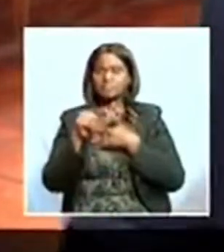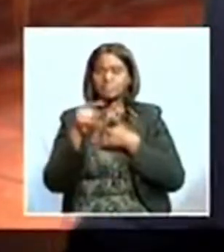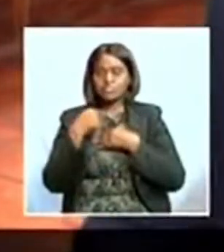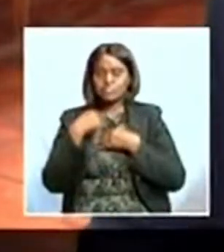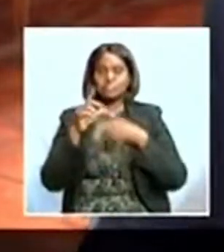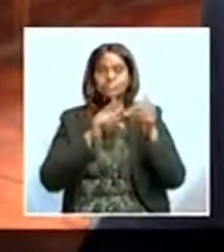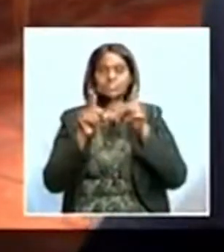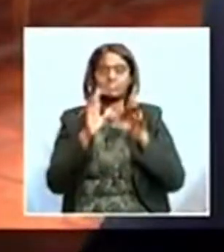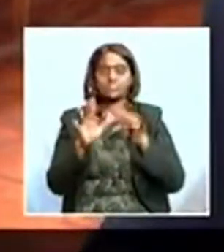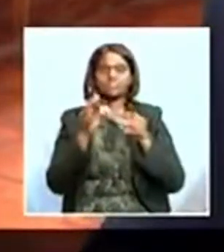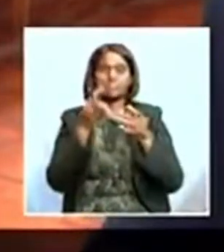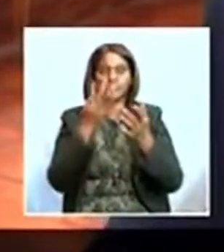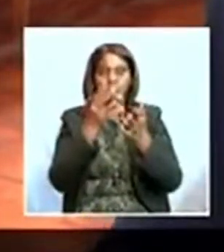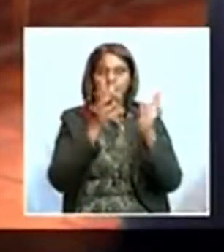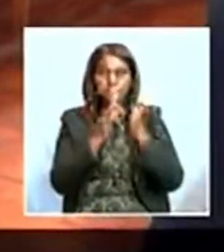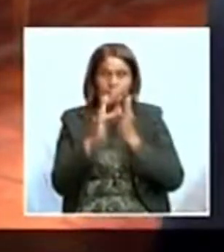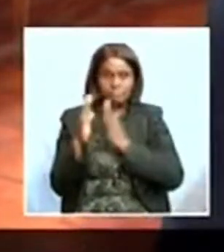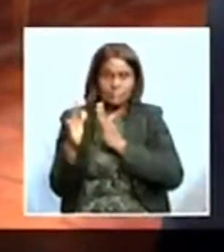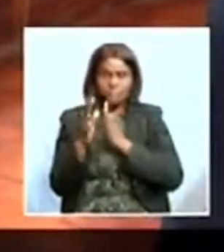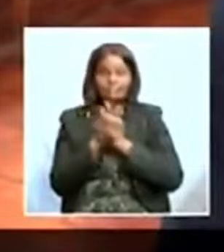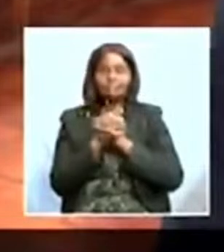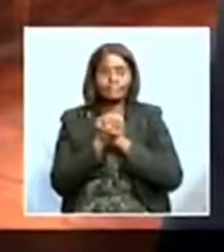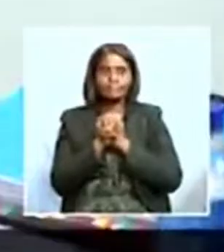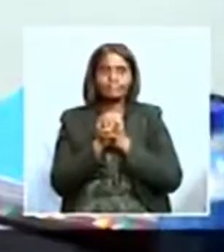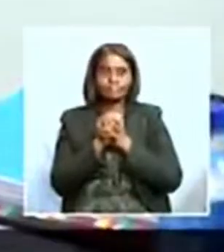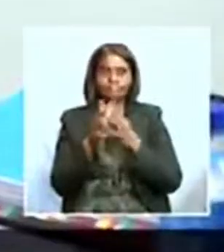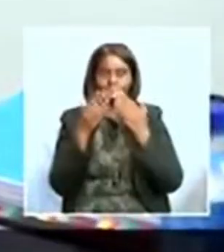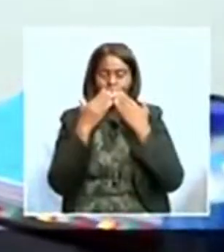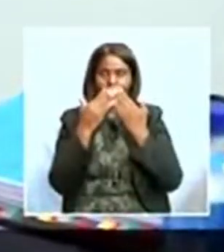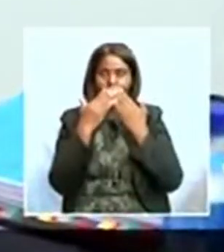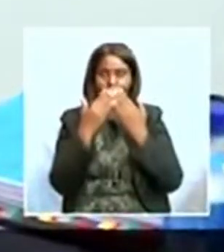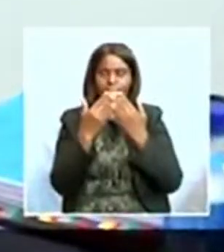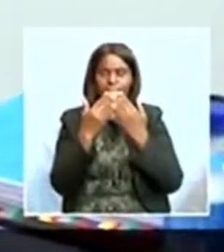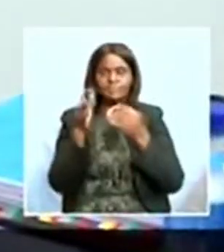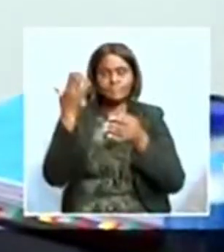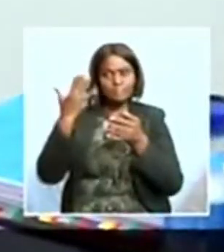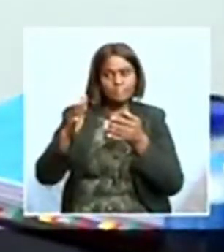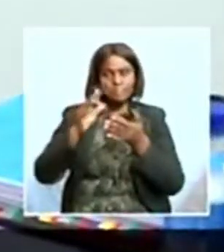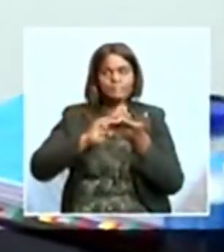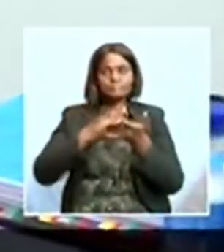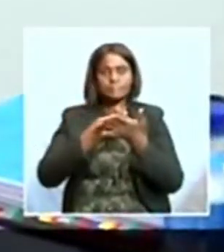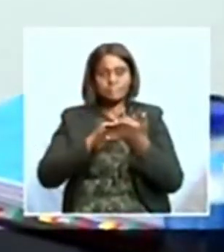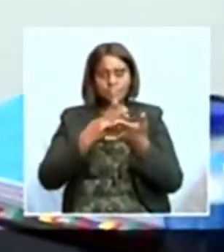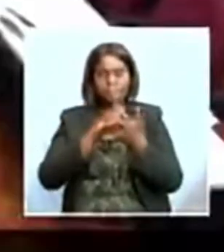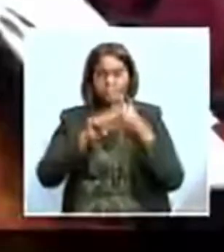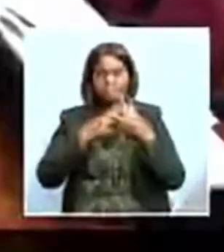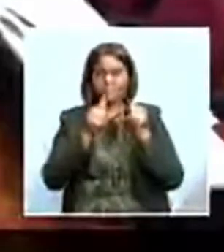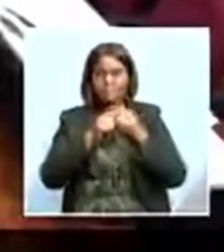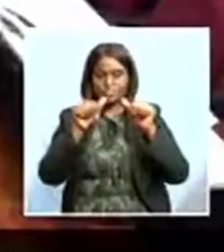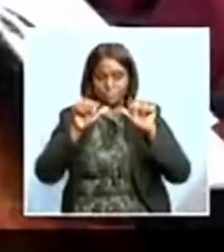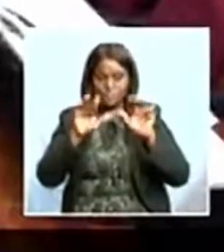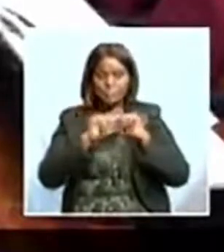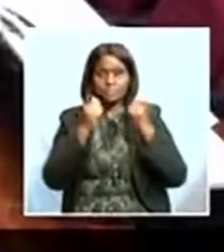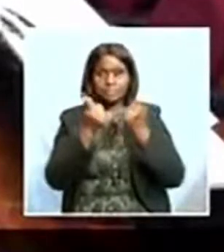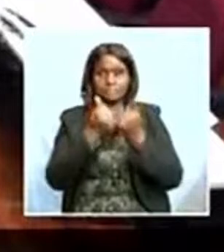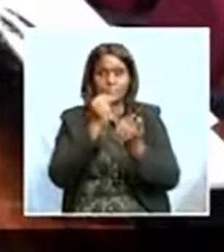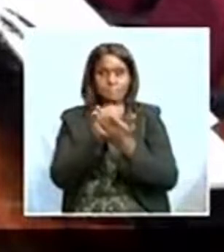Director Planning. Thank you. Our permanent witnesses, starting with the Auditor General's office.